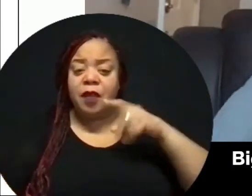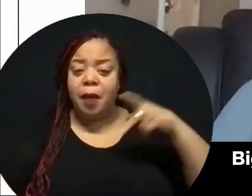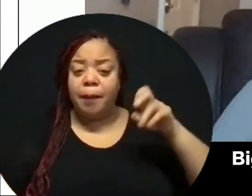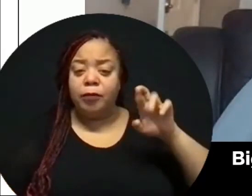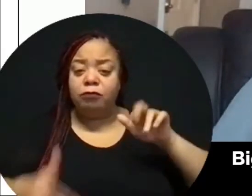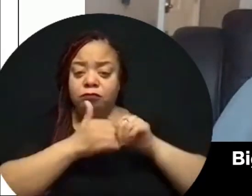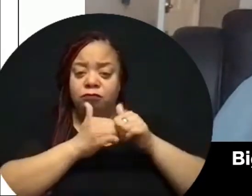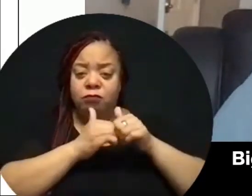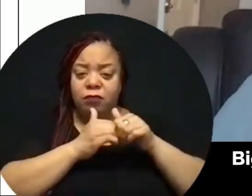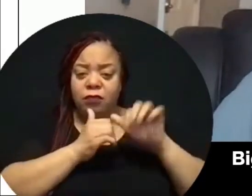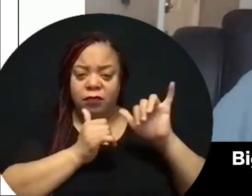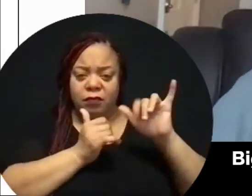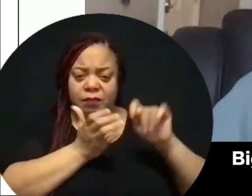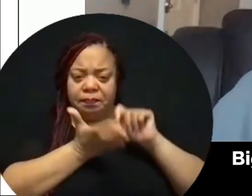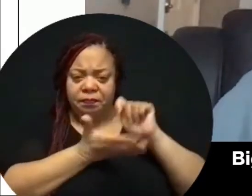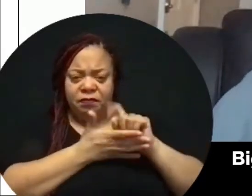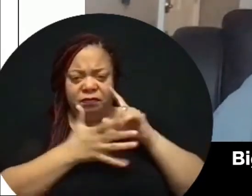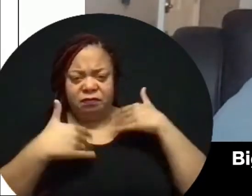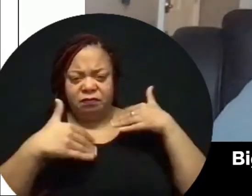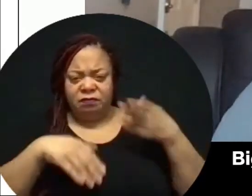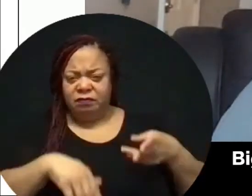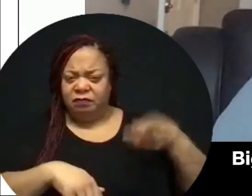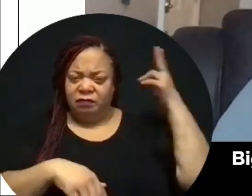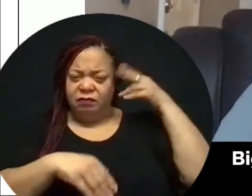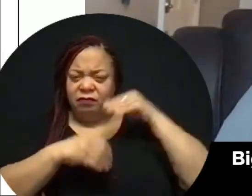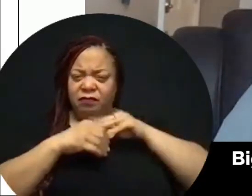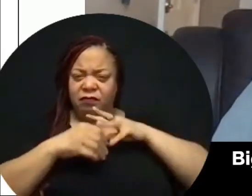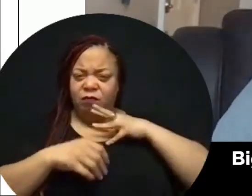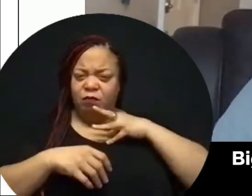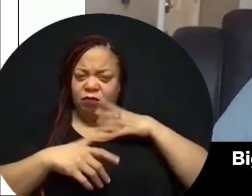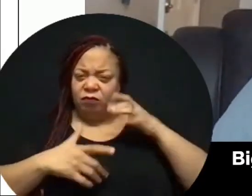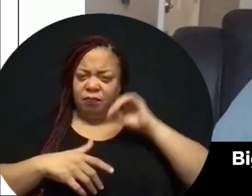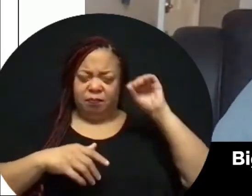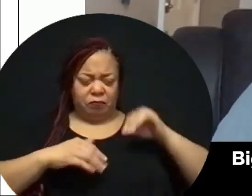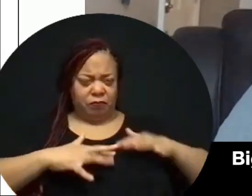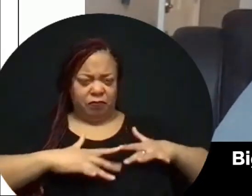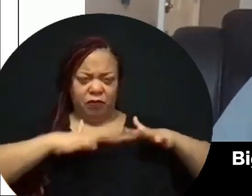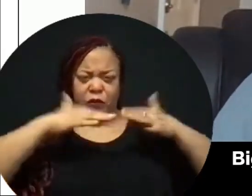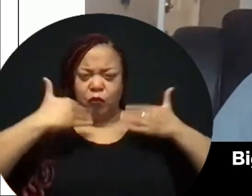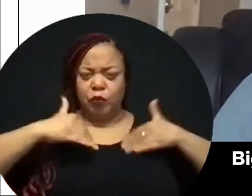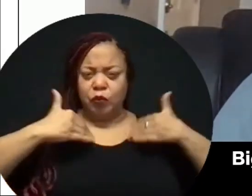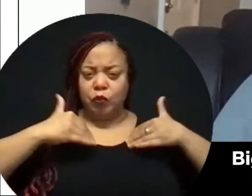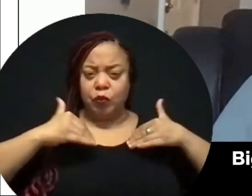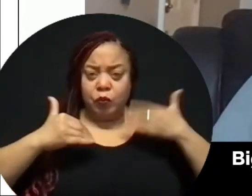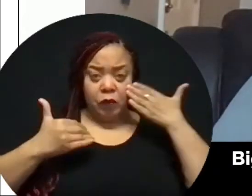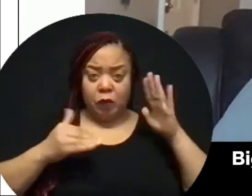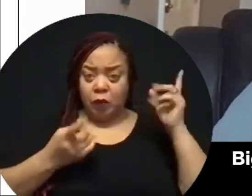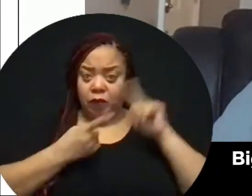in FTP with me. I didn't know them, but like we were in the same facility. And so